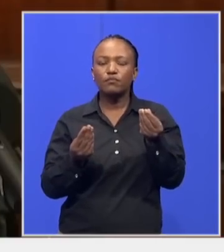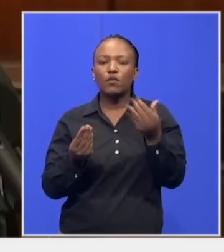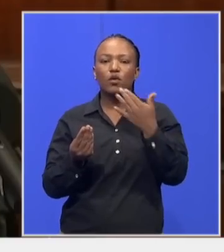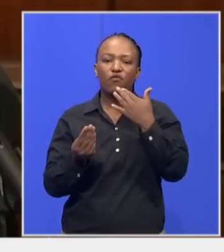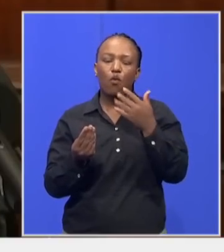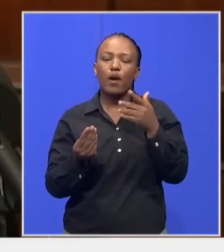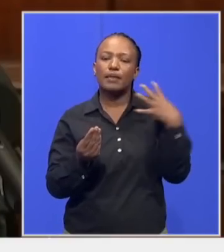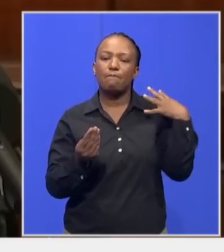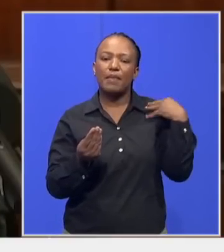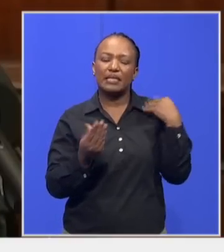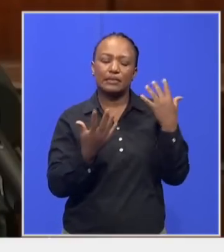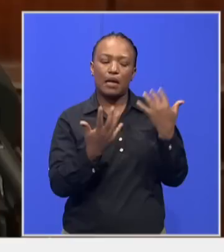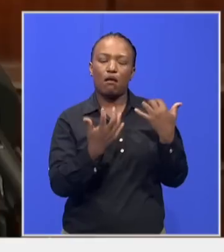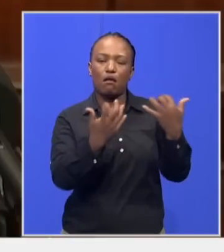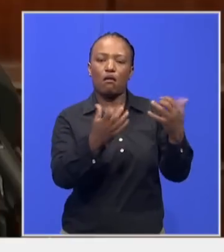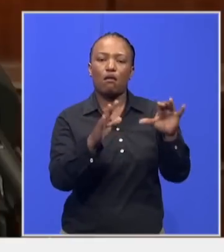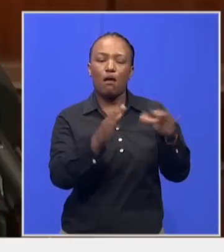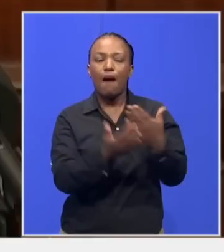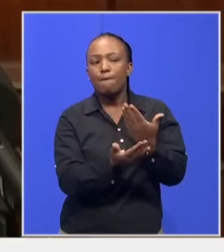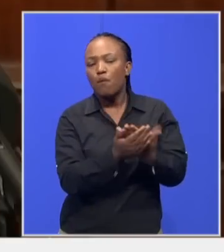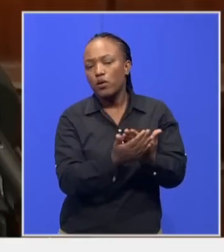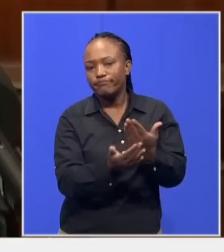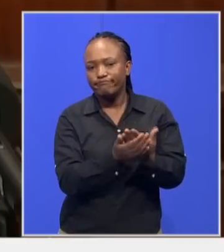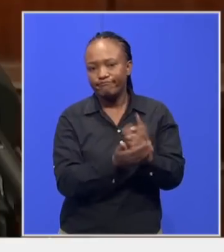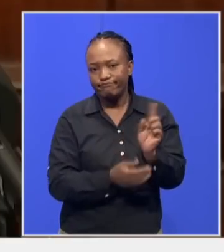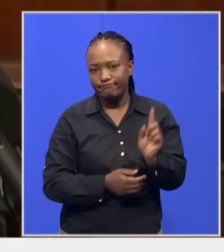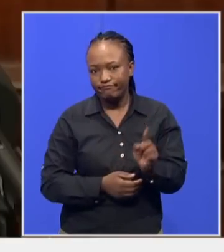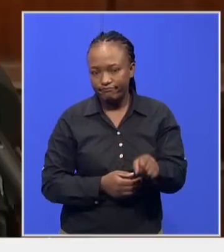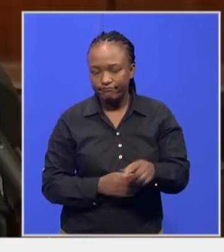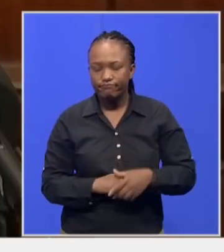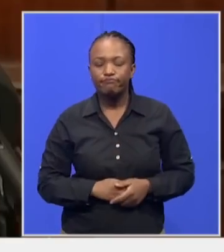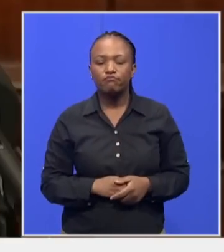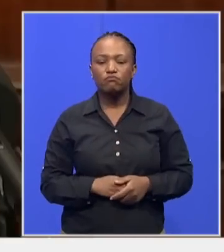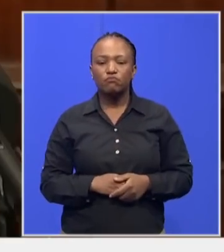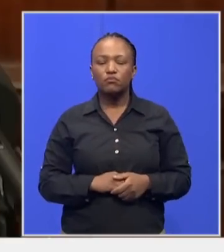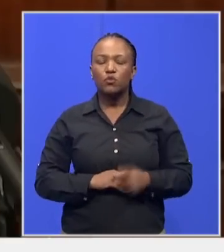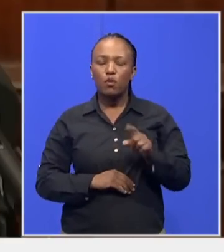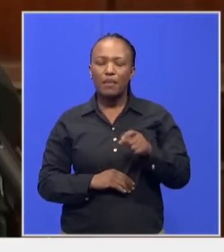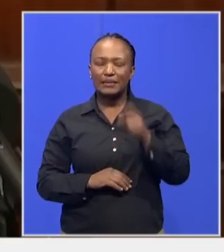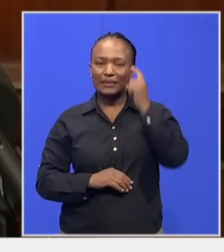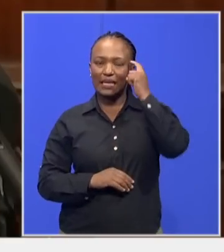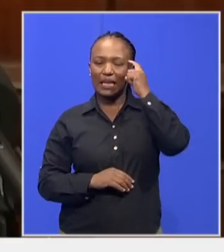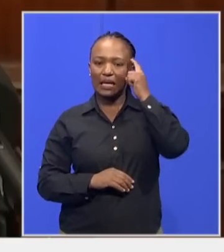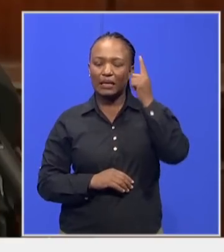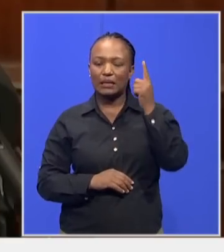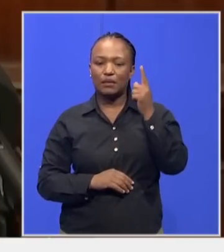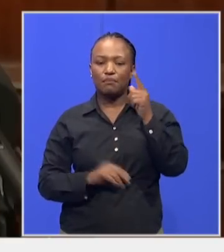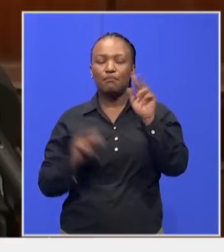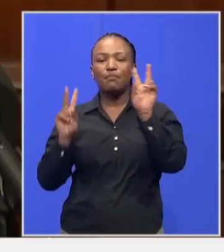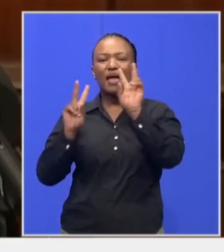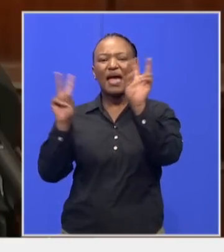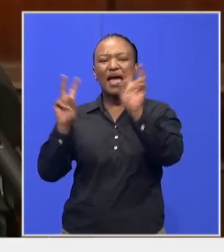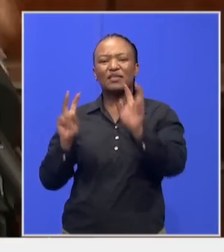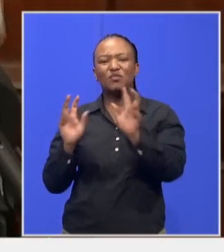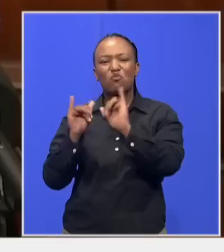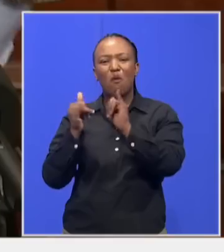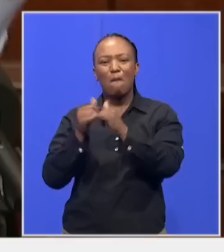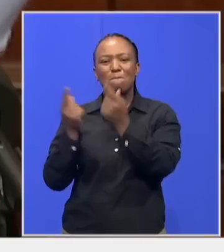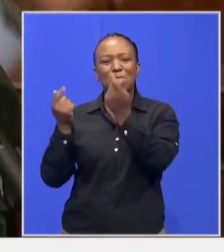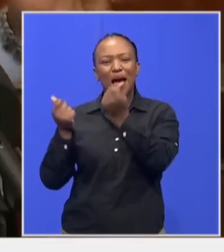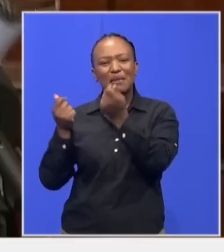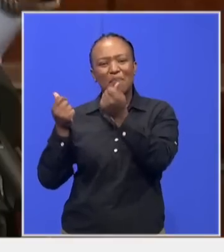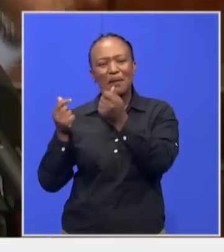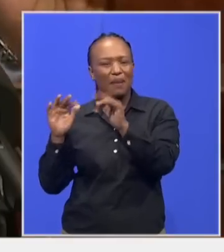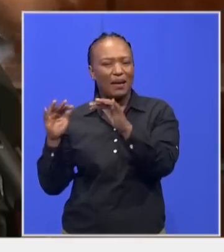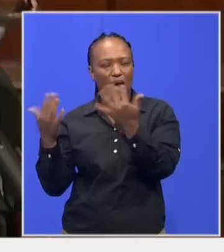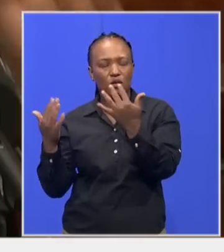Cabinet on what is possible, because we think that you need to think outside the Eskom balance sheet. You need to think about